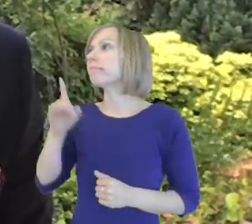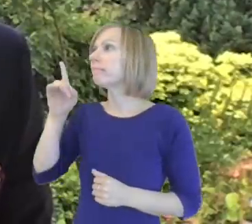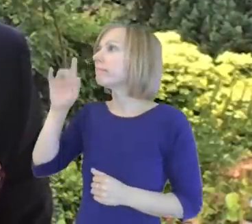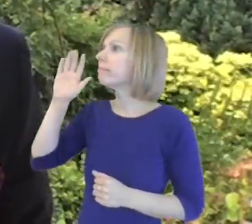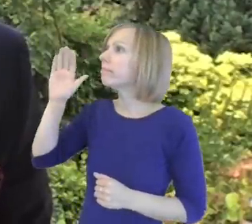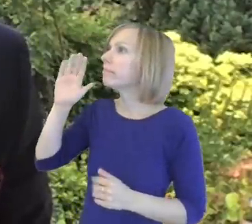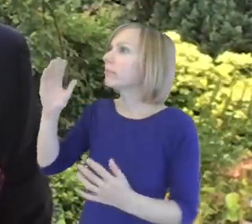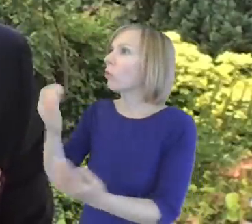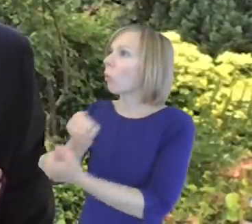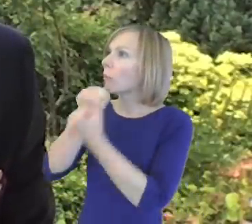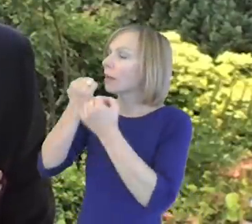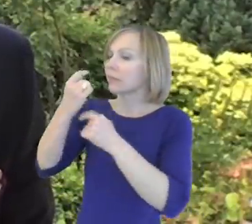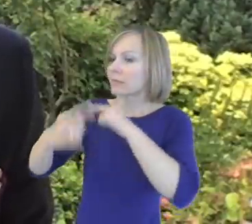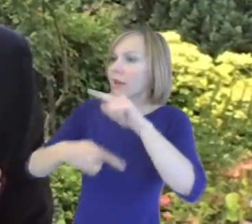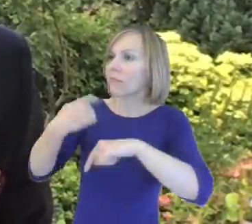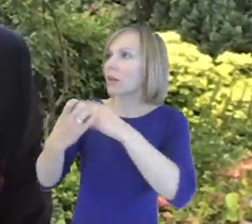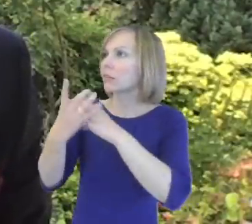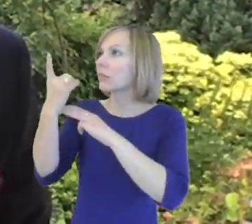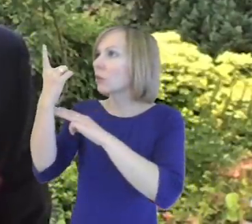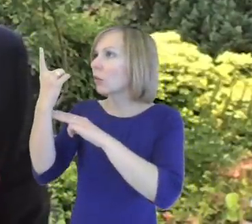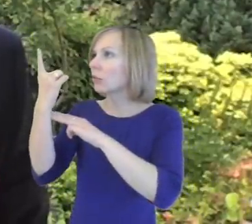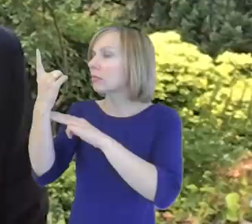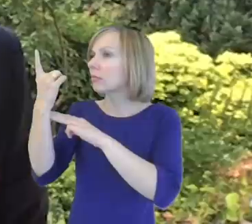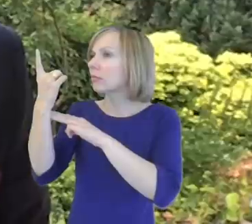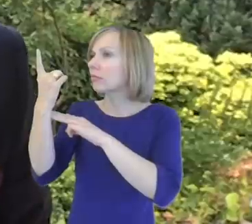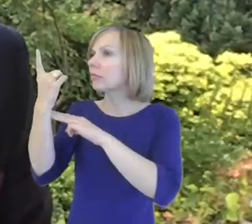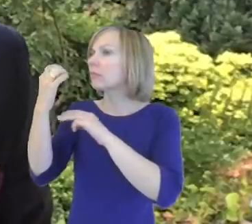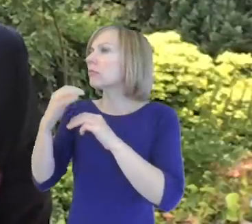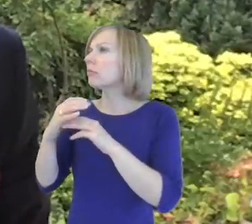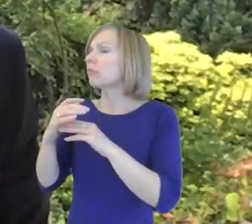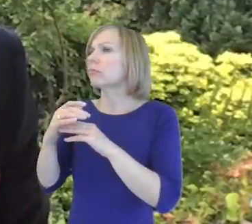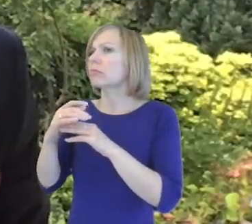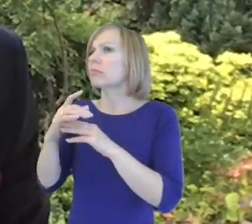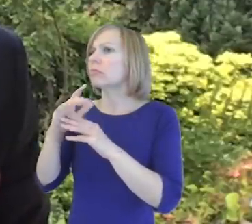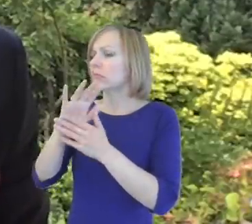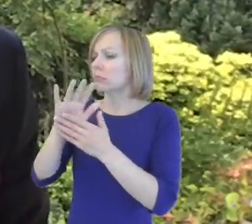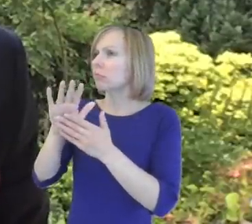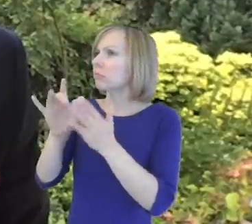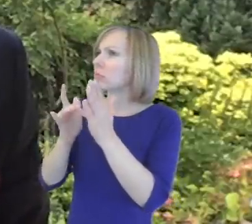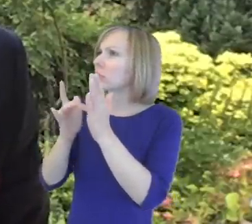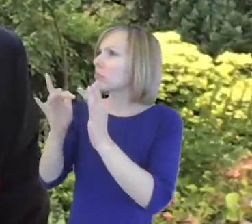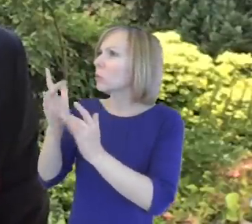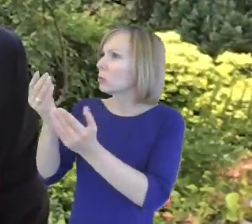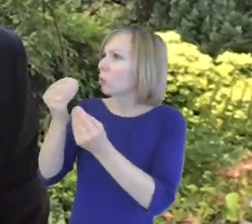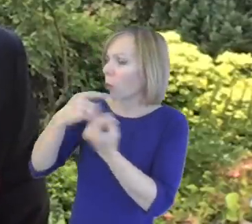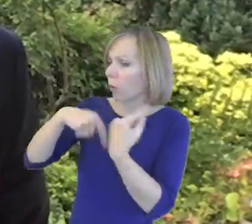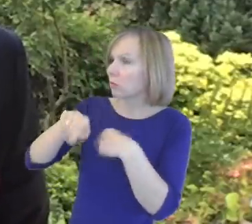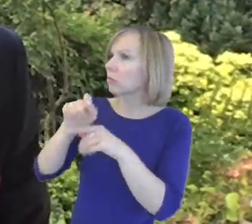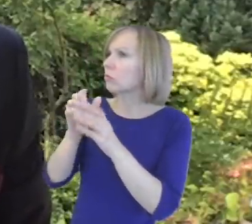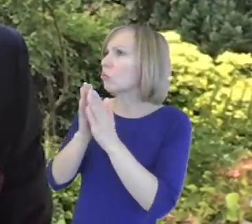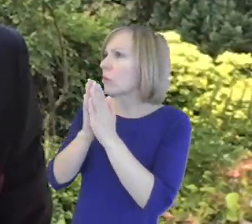Almighty and everlasting God, who by thy holy apostle has taught us to make prayers and